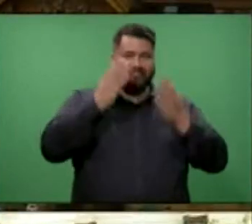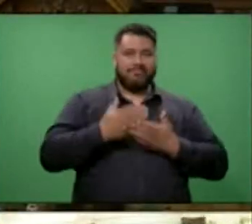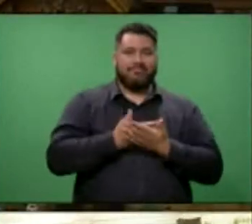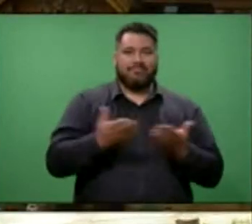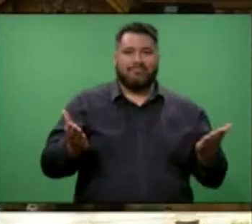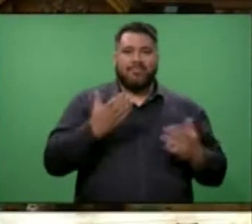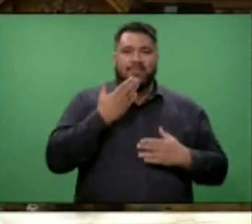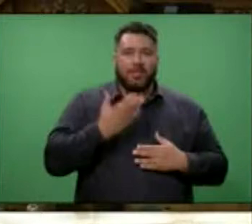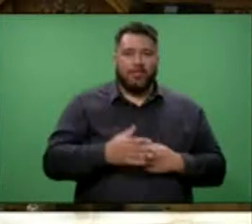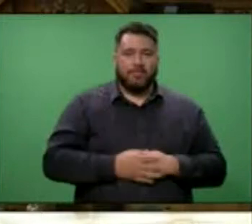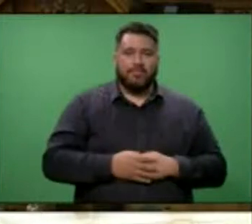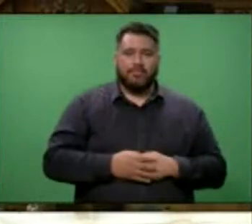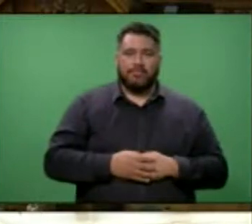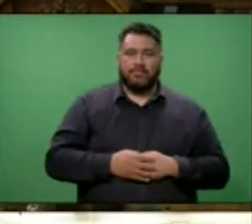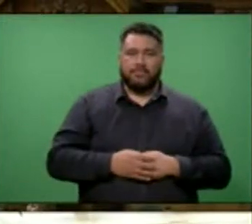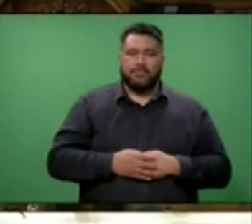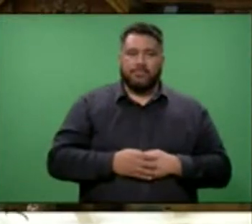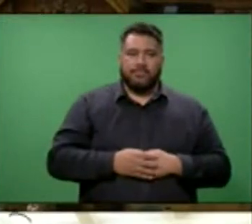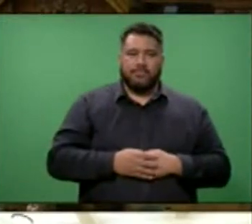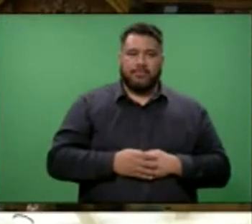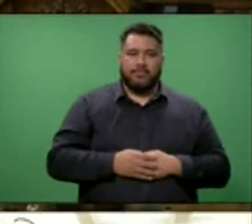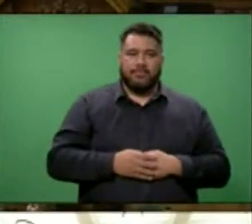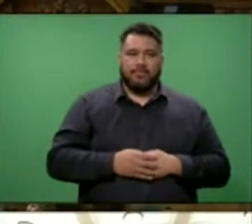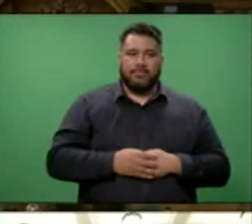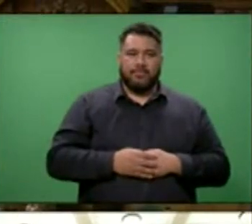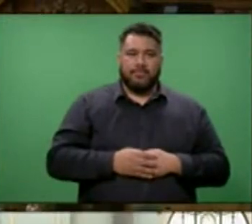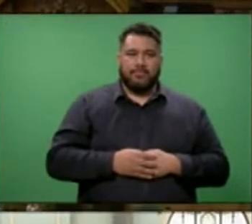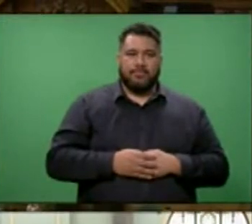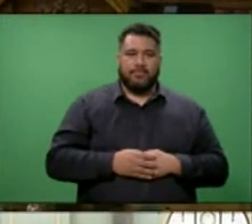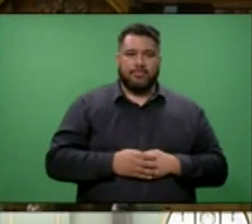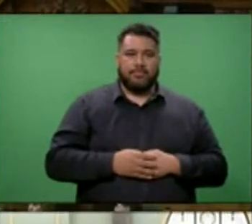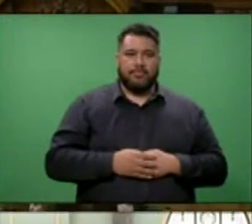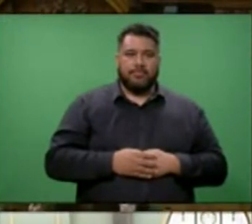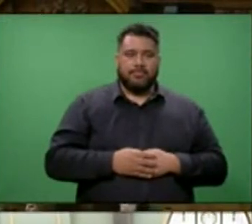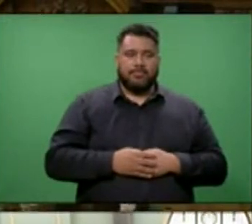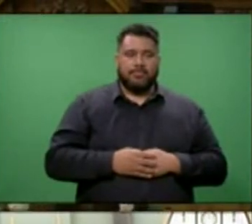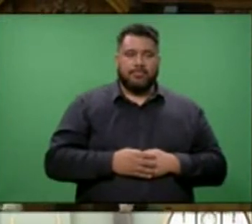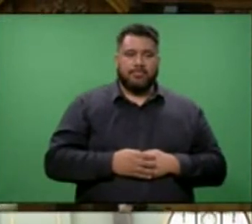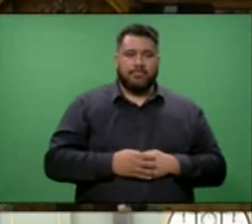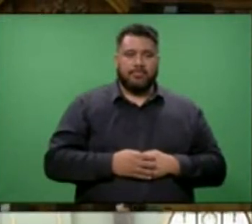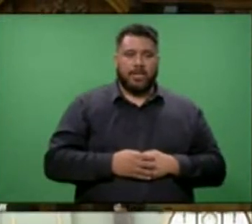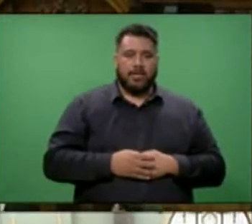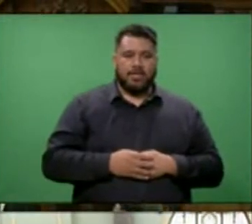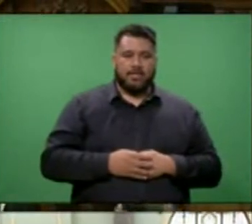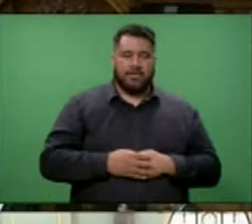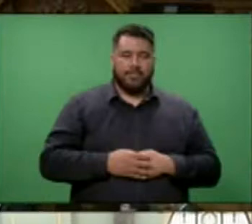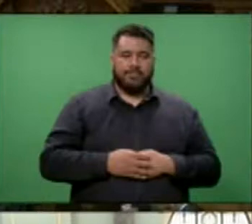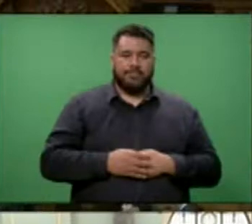Tōra mai tōrina kia.